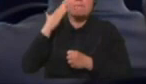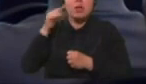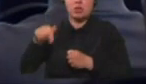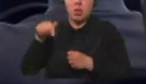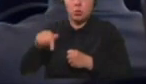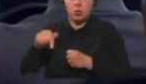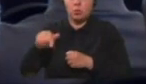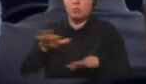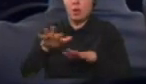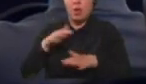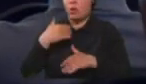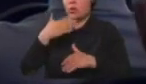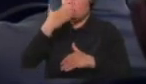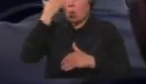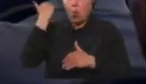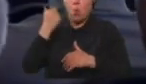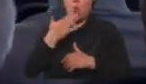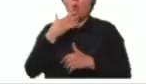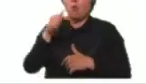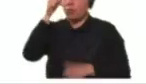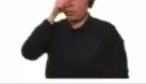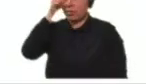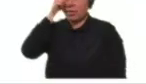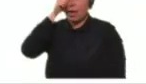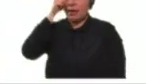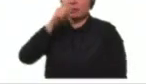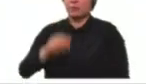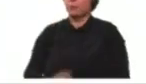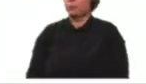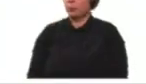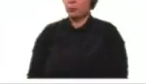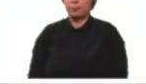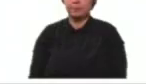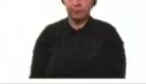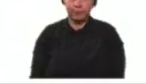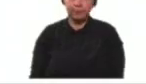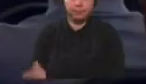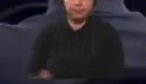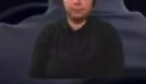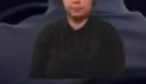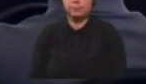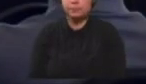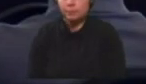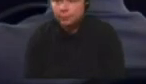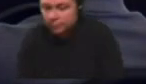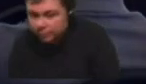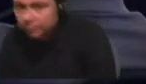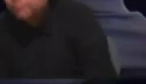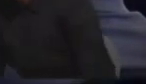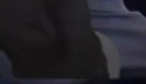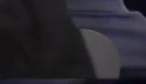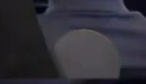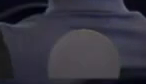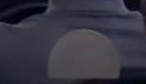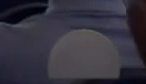it. Przyszna. So here was a sort of semi-rural setting near Skavina. If any of you are familiar, this